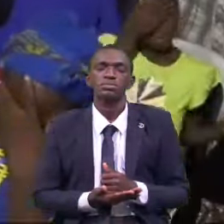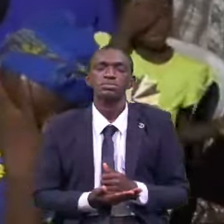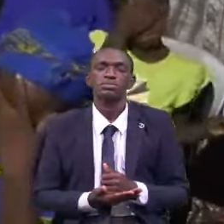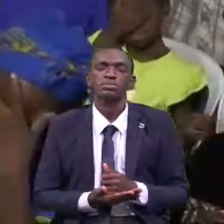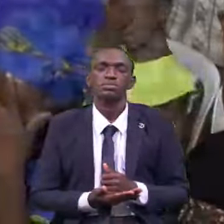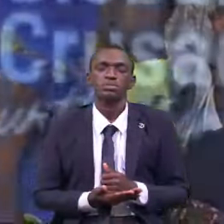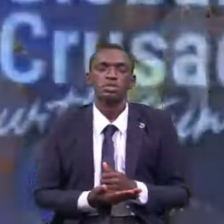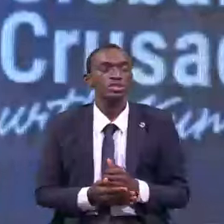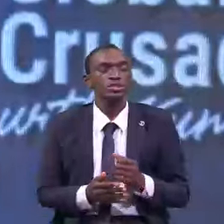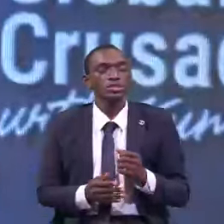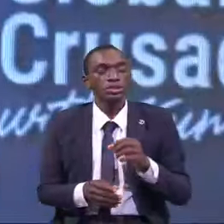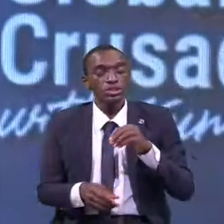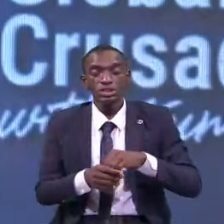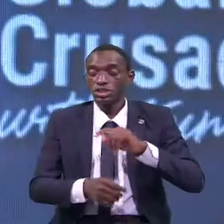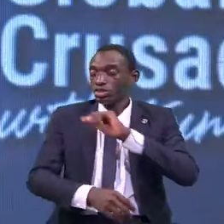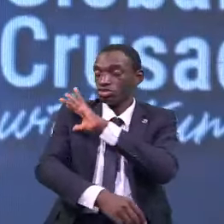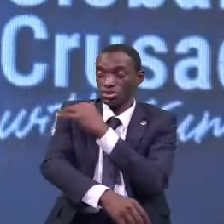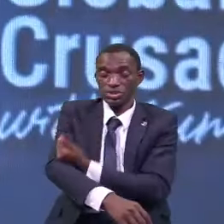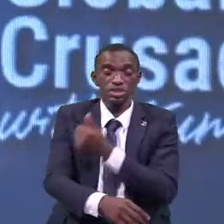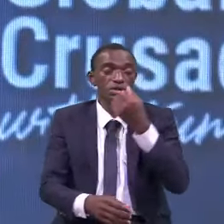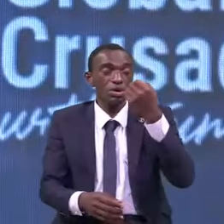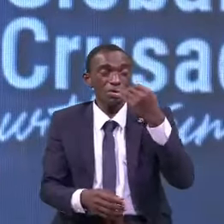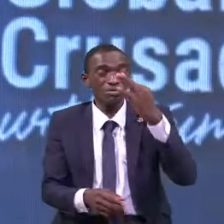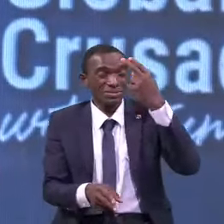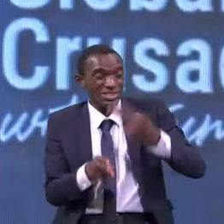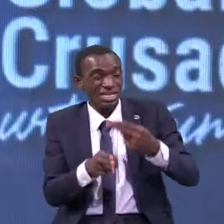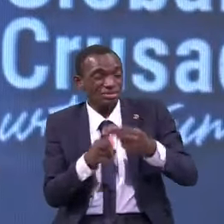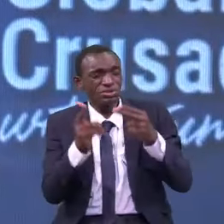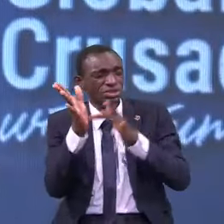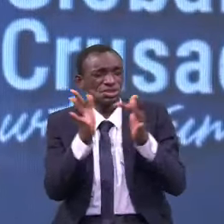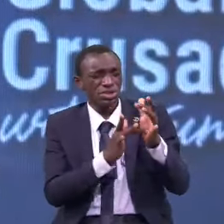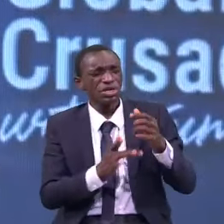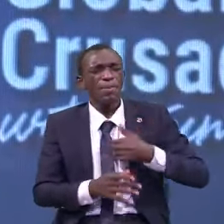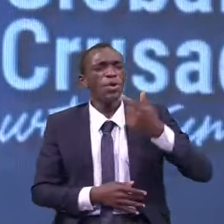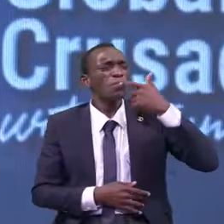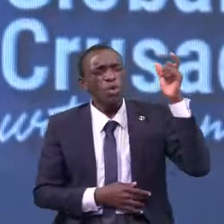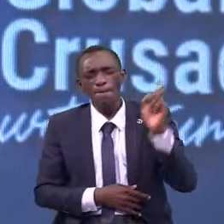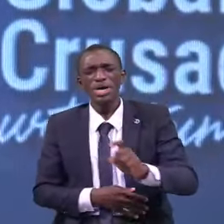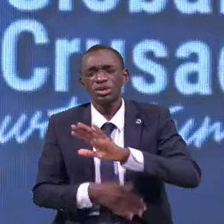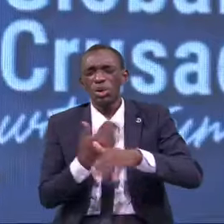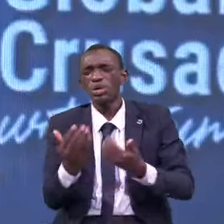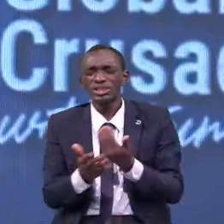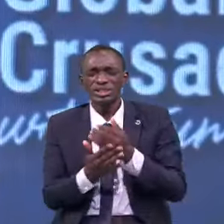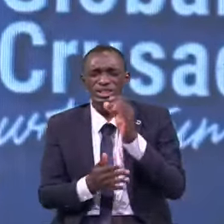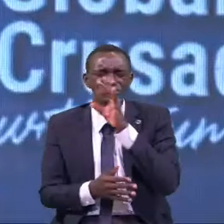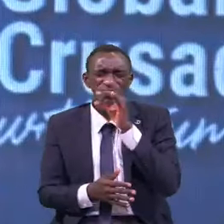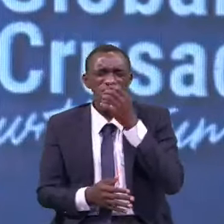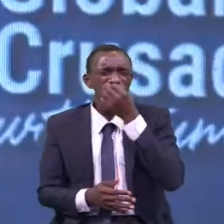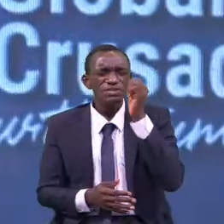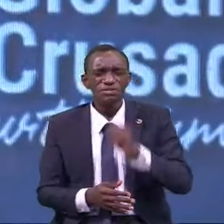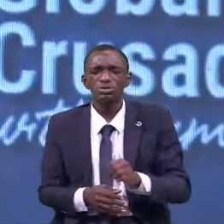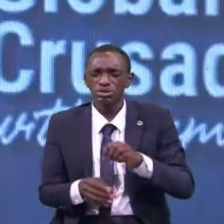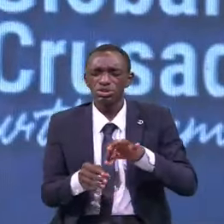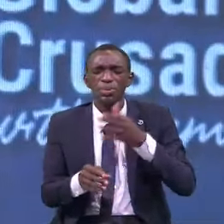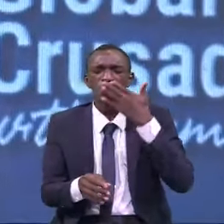In the authority of the name of Jesus, I command those demonic spirits, evil spirit, madness,